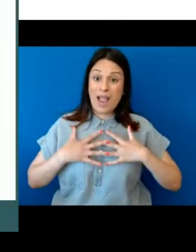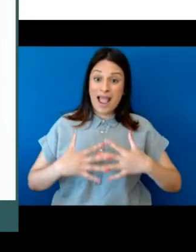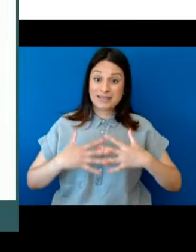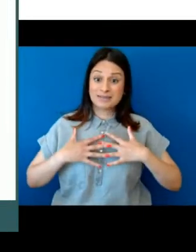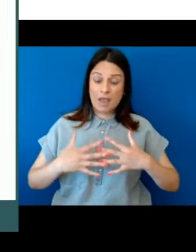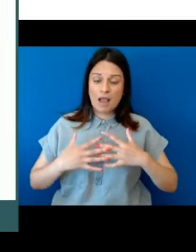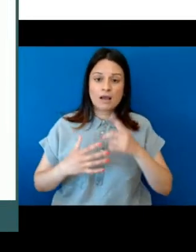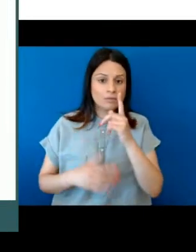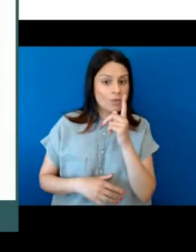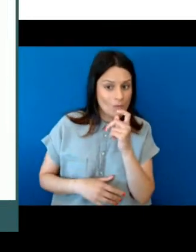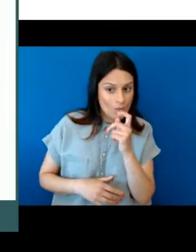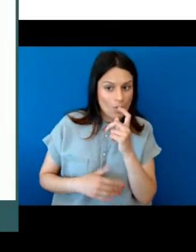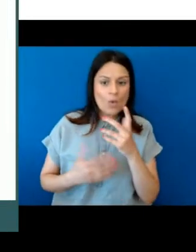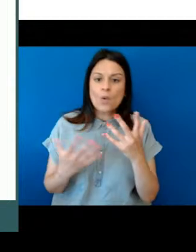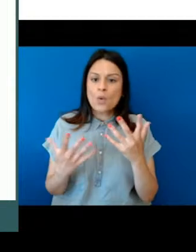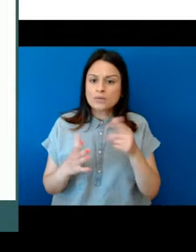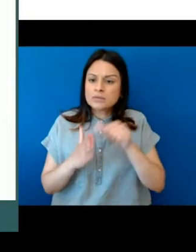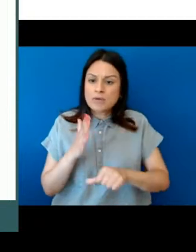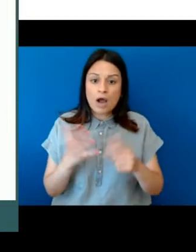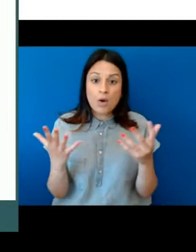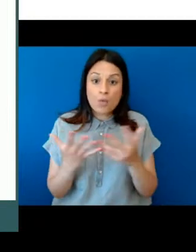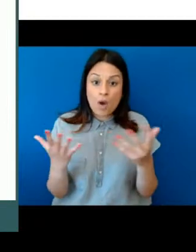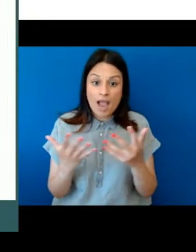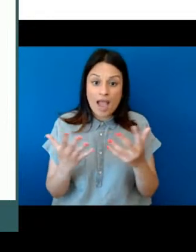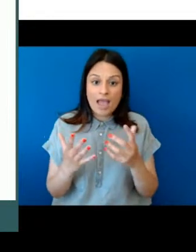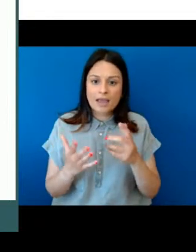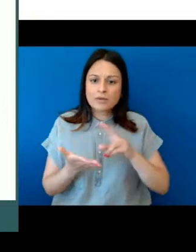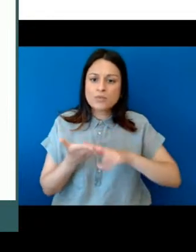usually start in the nose.